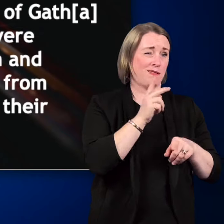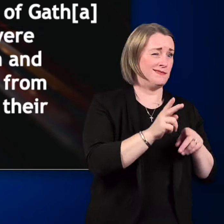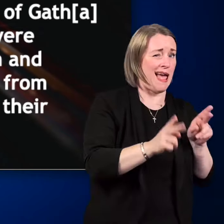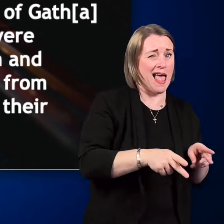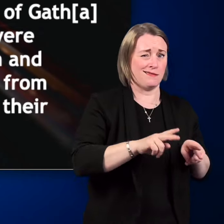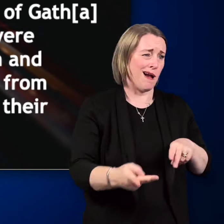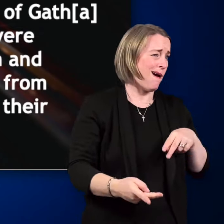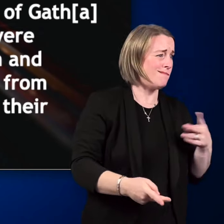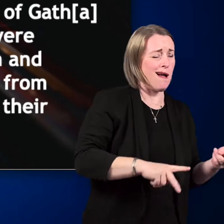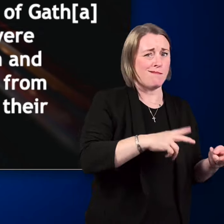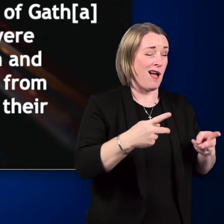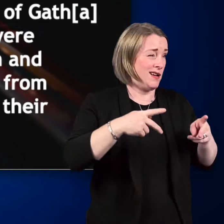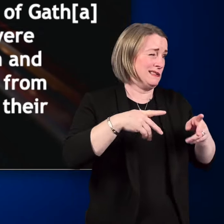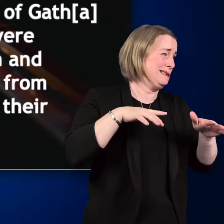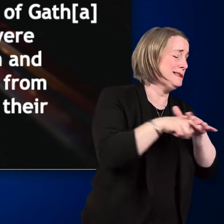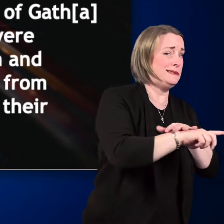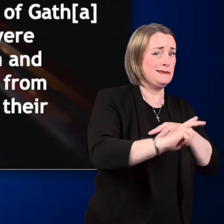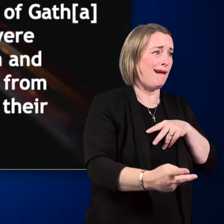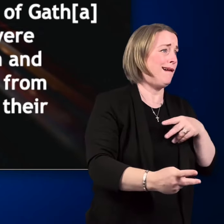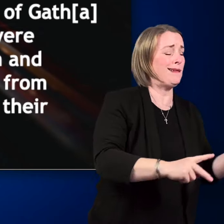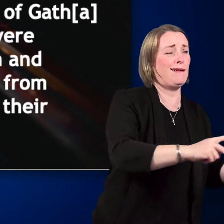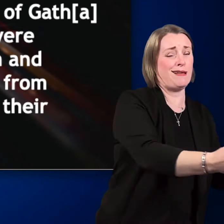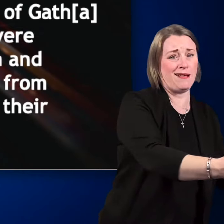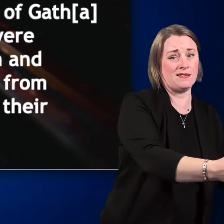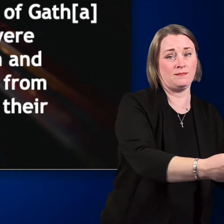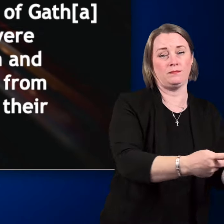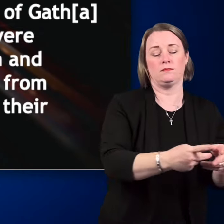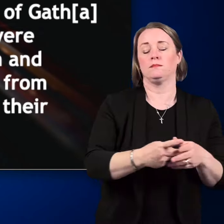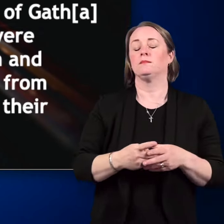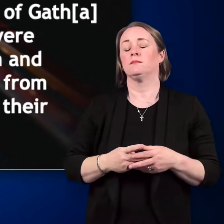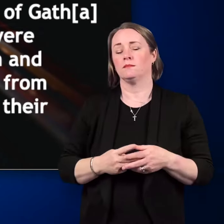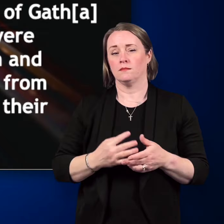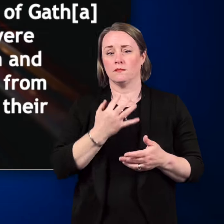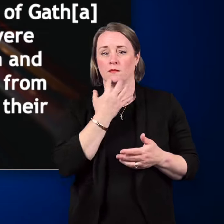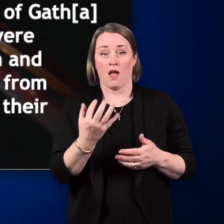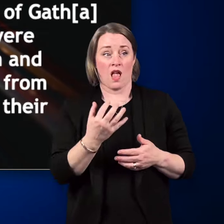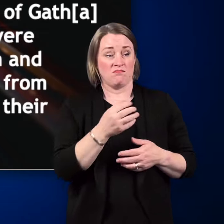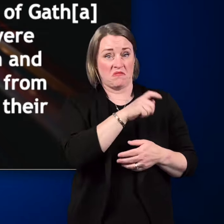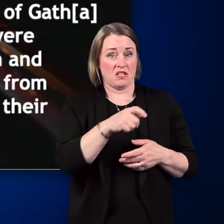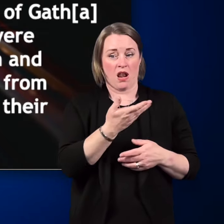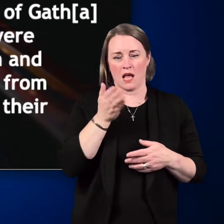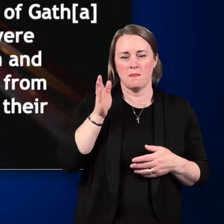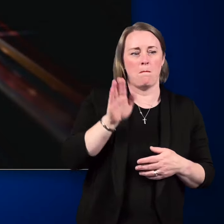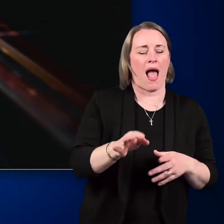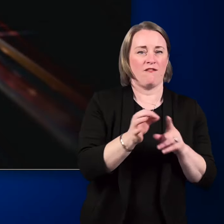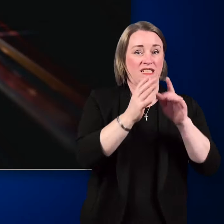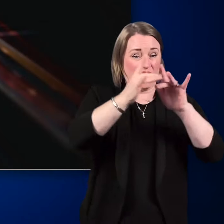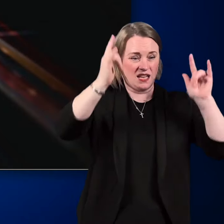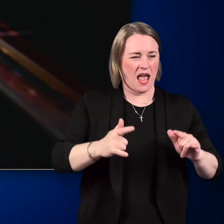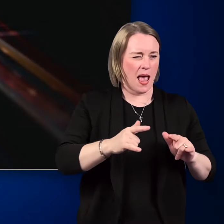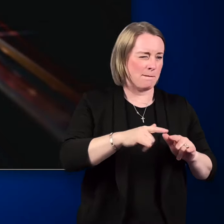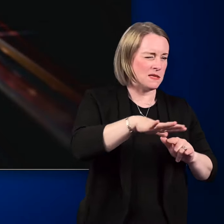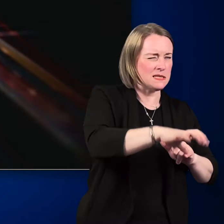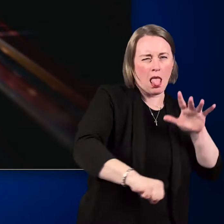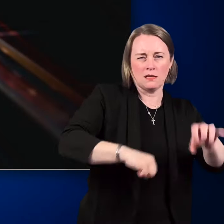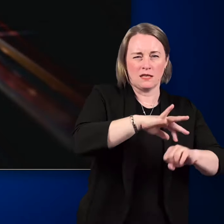and Ekron. When the Israelites returned from chasing the Philistines, they plundered their camp.